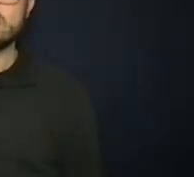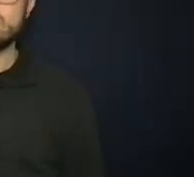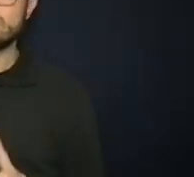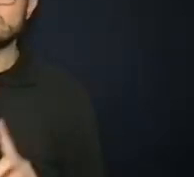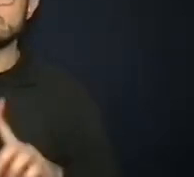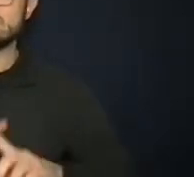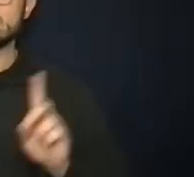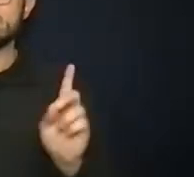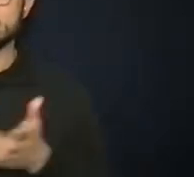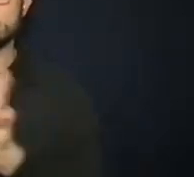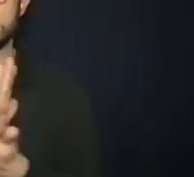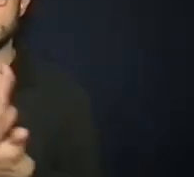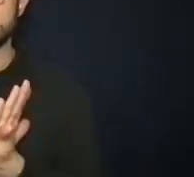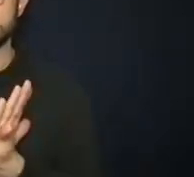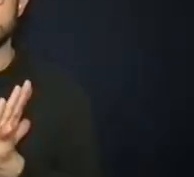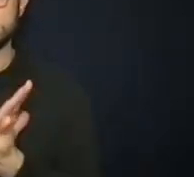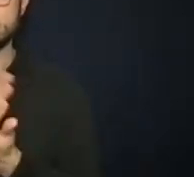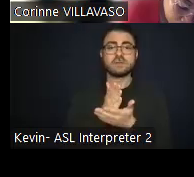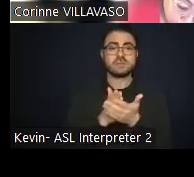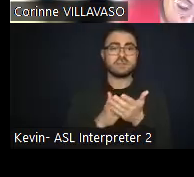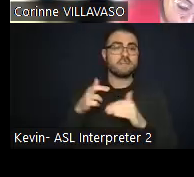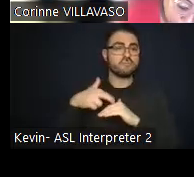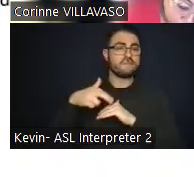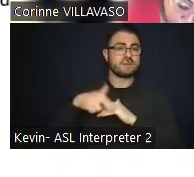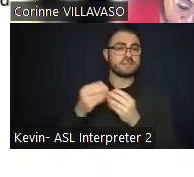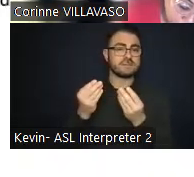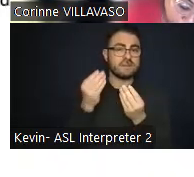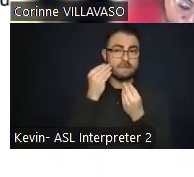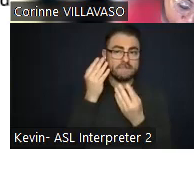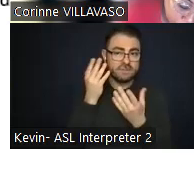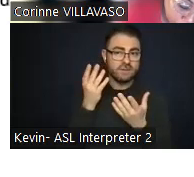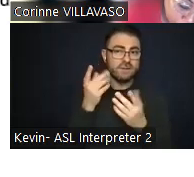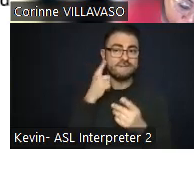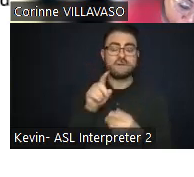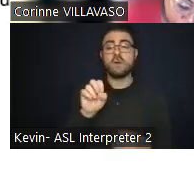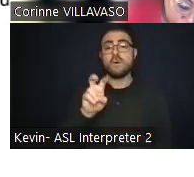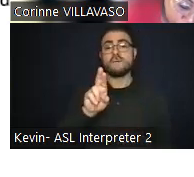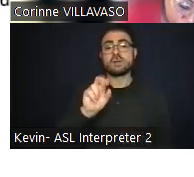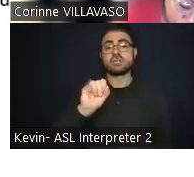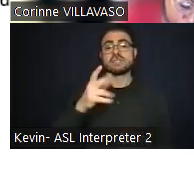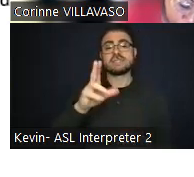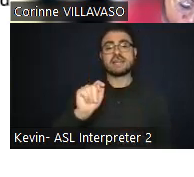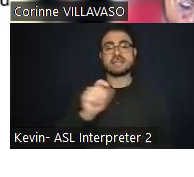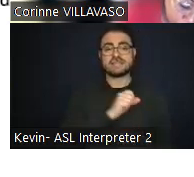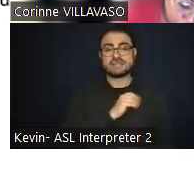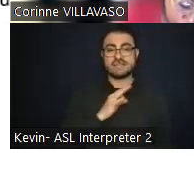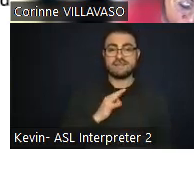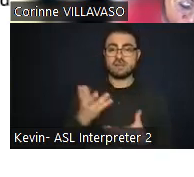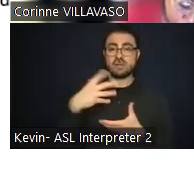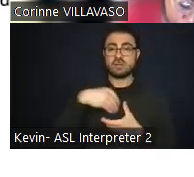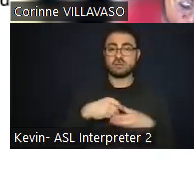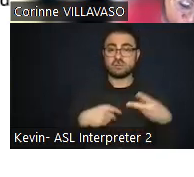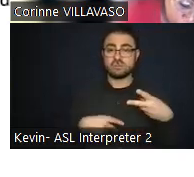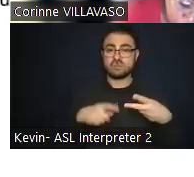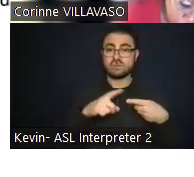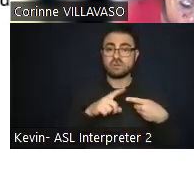is some of the reference material for the subcommittee on oversight staff. And it just includes two things. One is just the charter